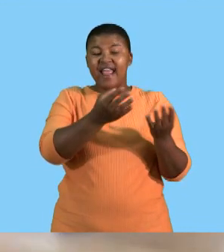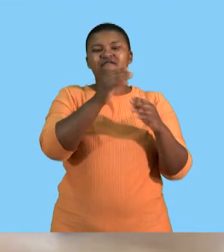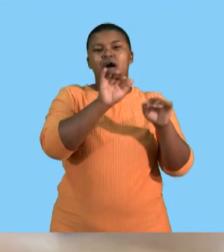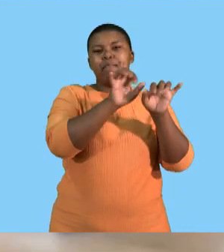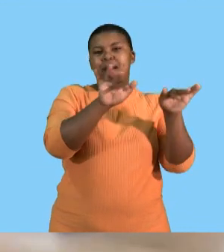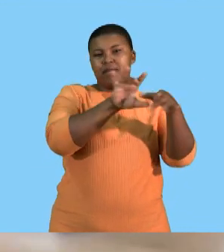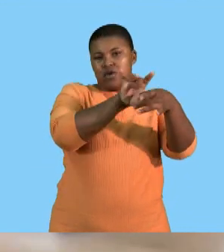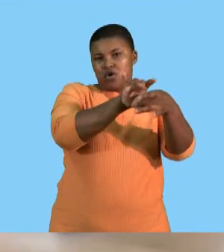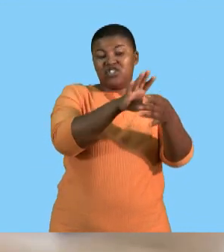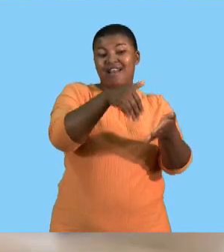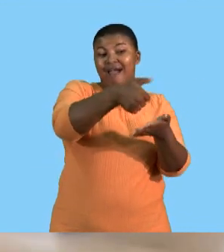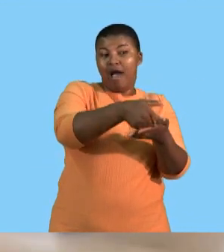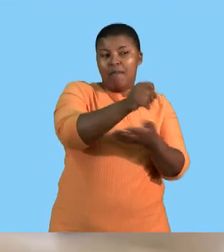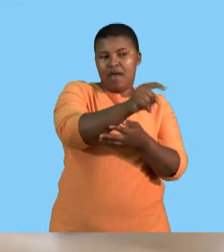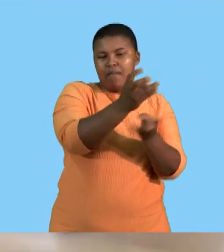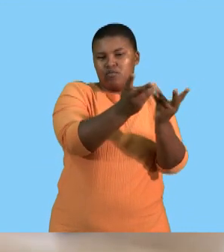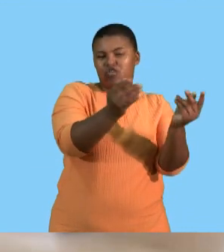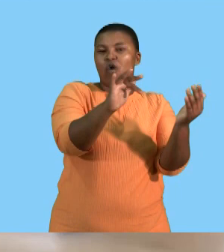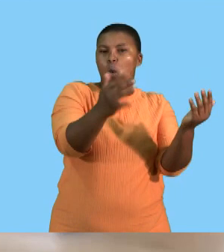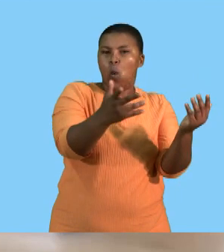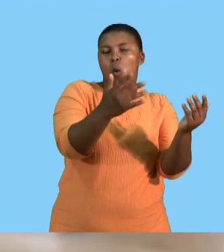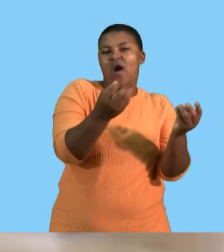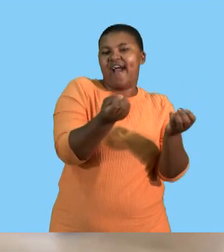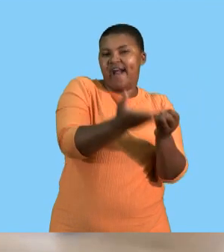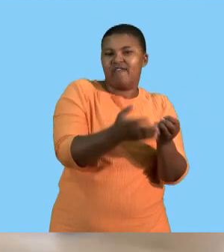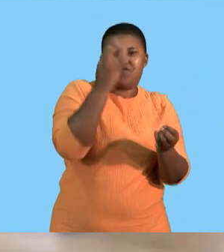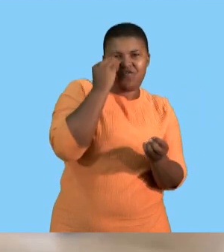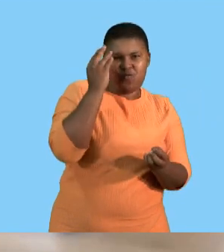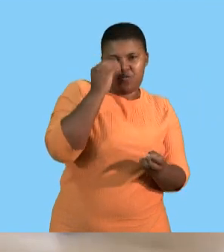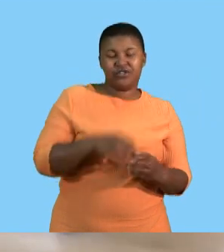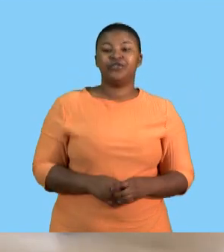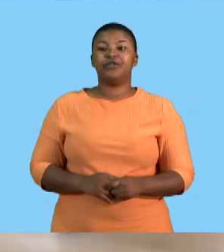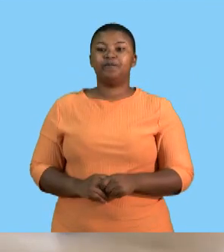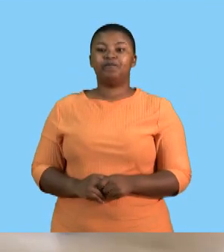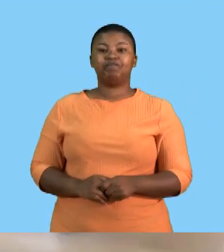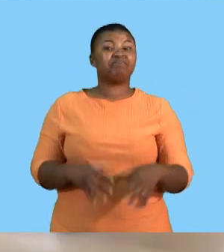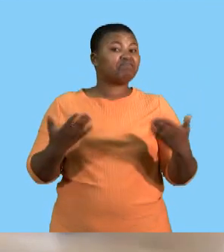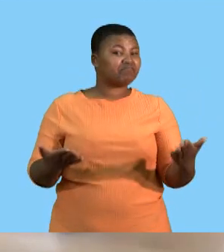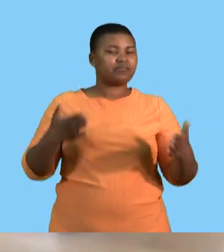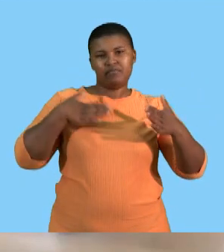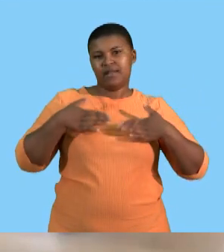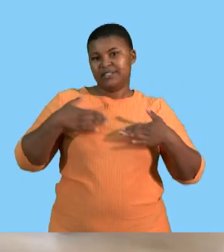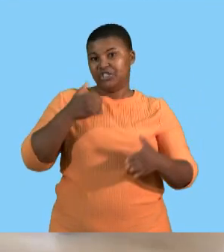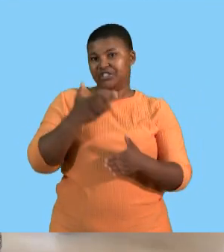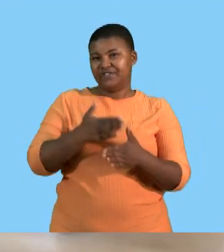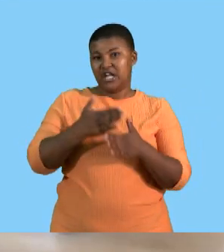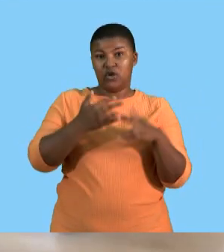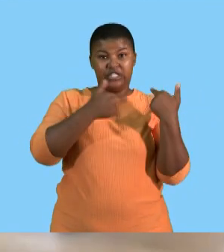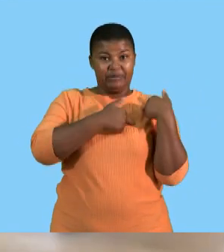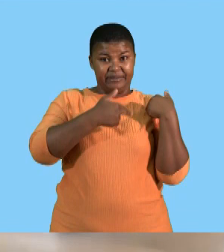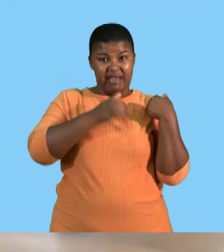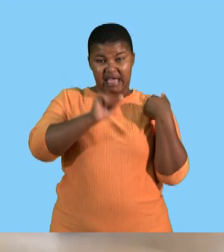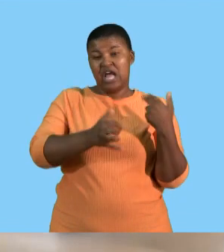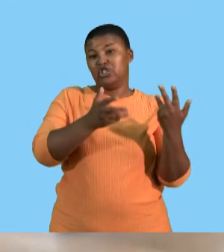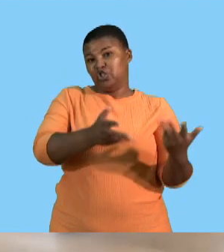business, and they will help them, public relations, attend to all of these complaints. So in short, this